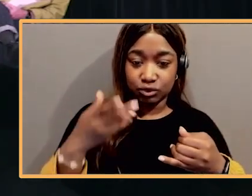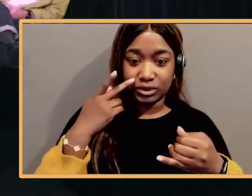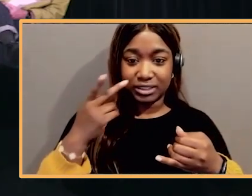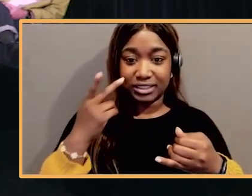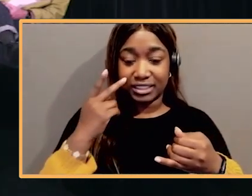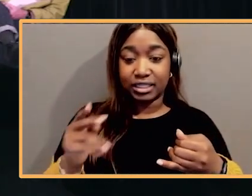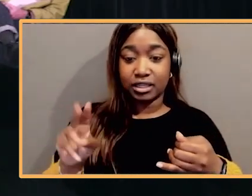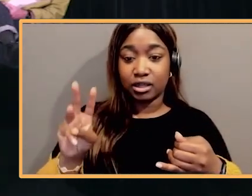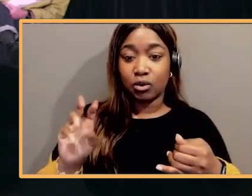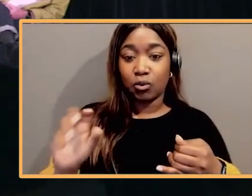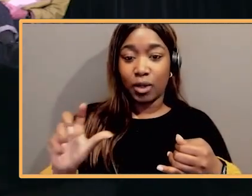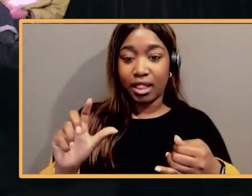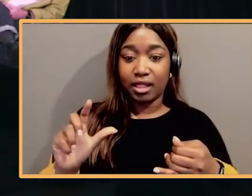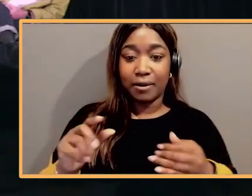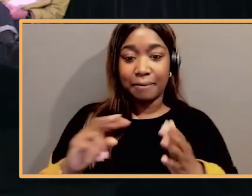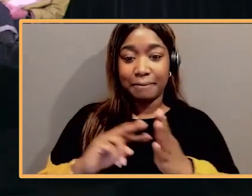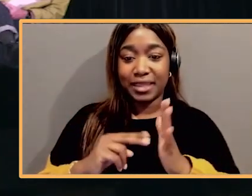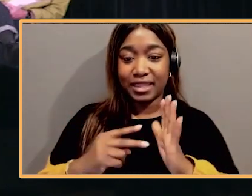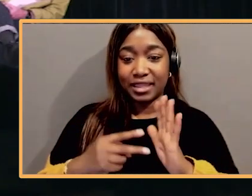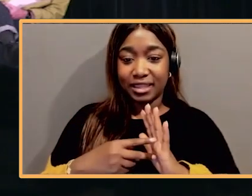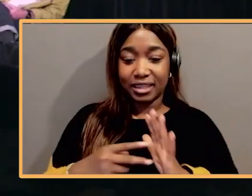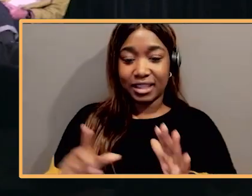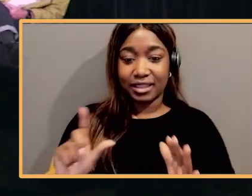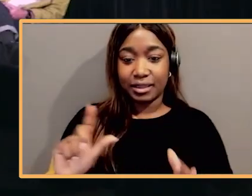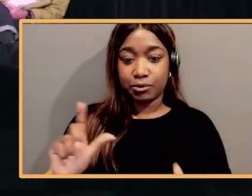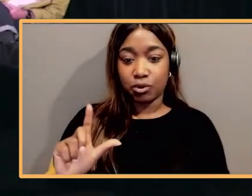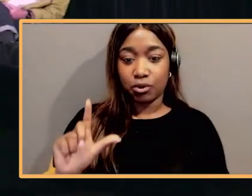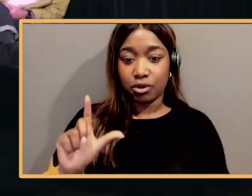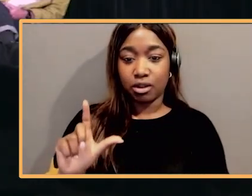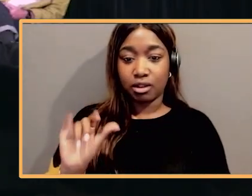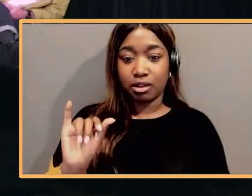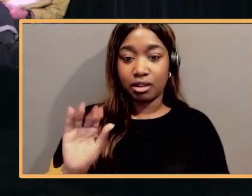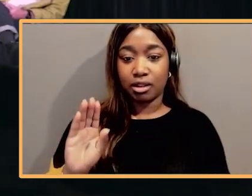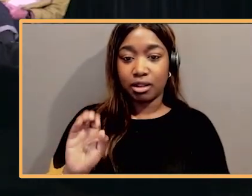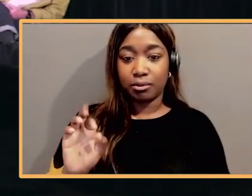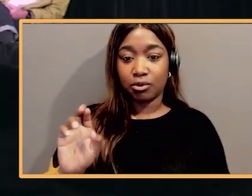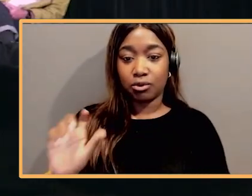well-meaning liberal? Getting a little deeper.